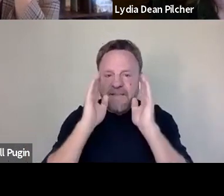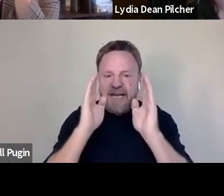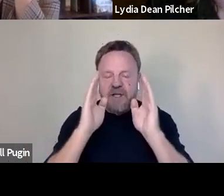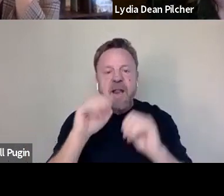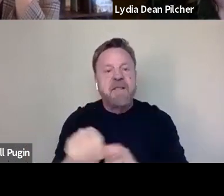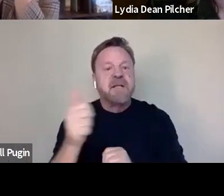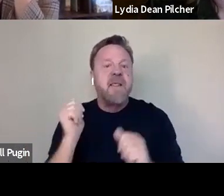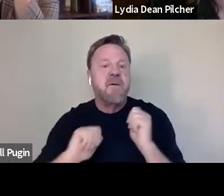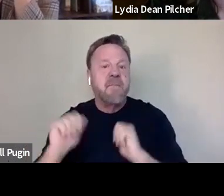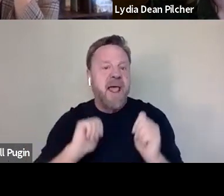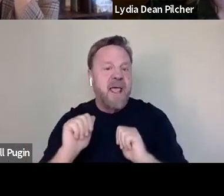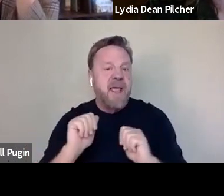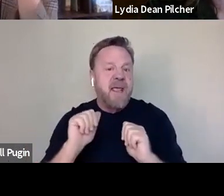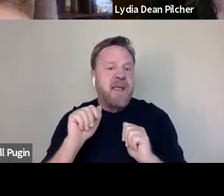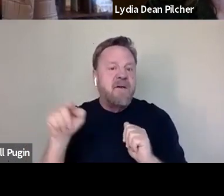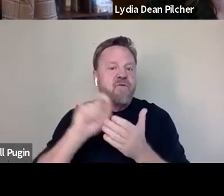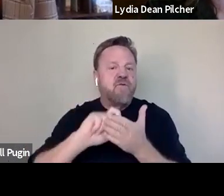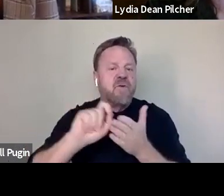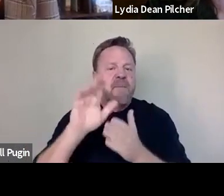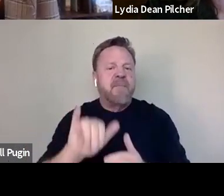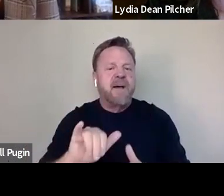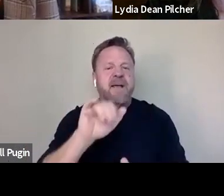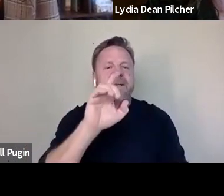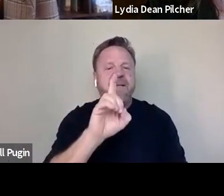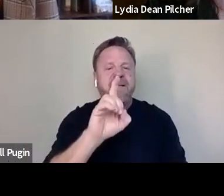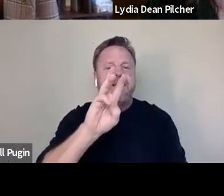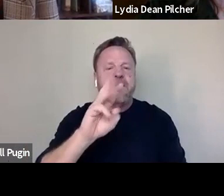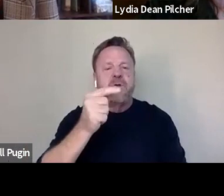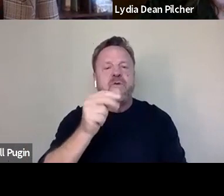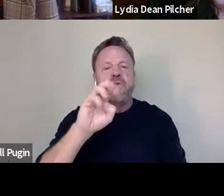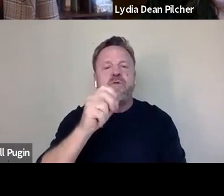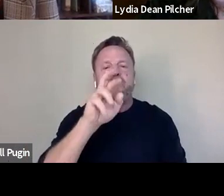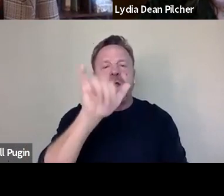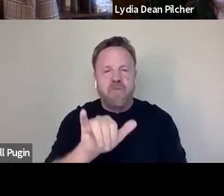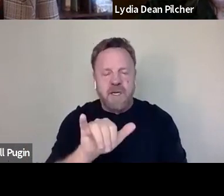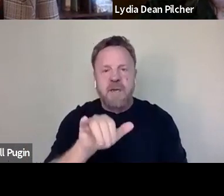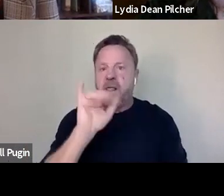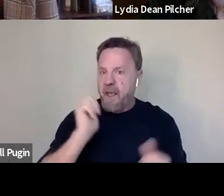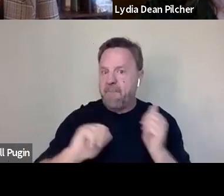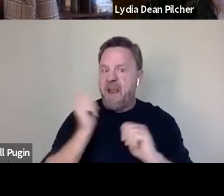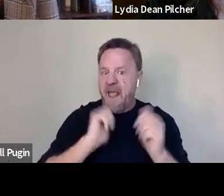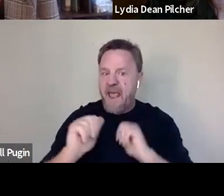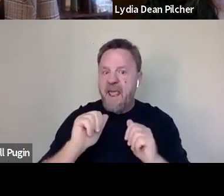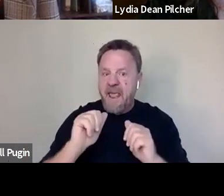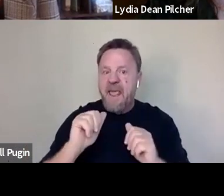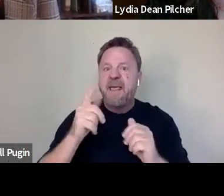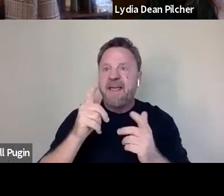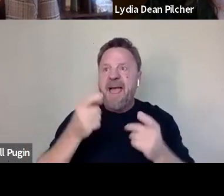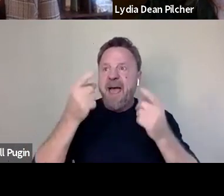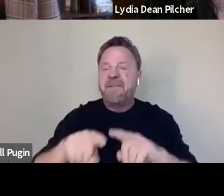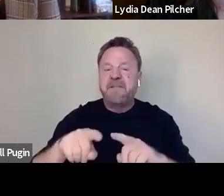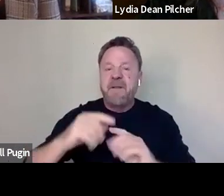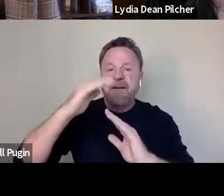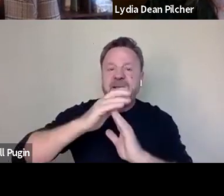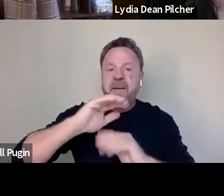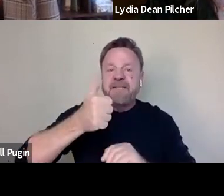play out there written by D.W. Gregory, and that play has actually turned out to be in the top 10 high